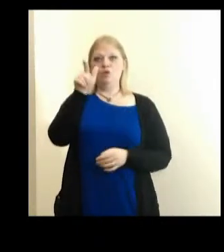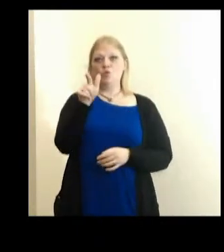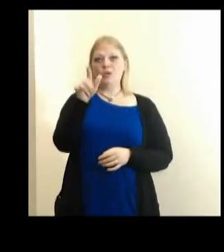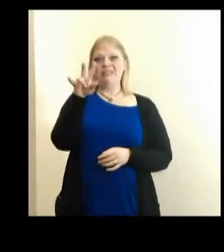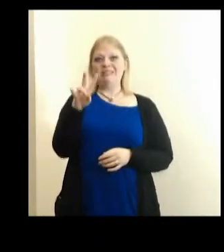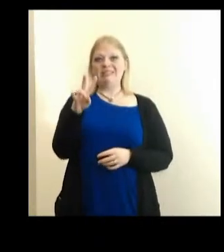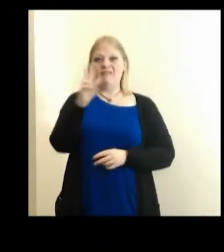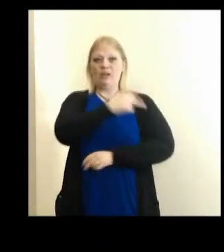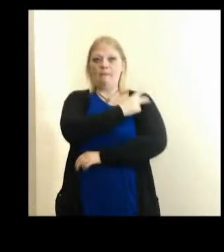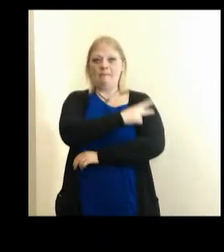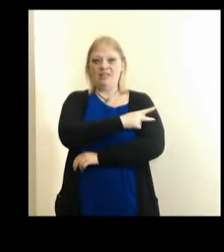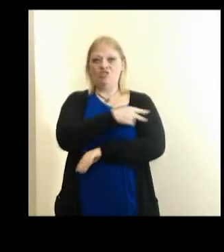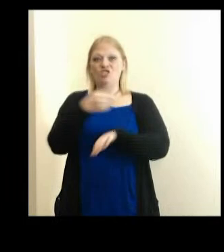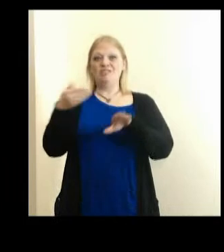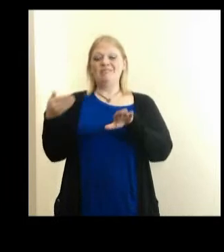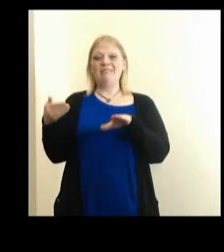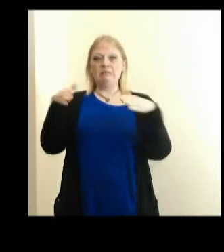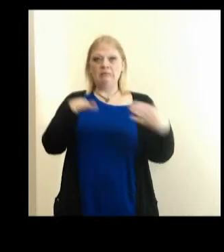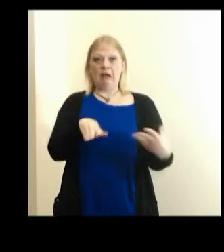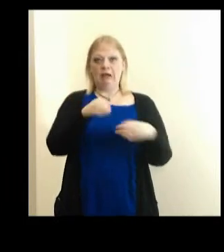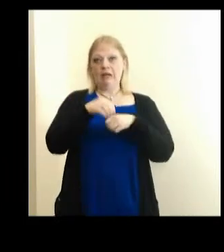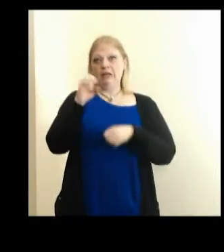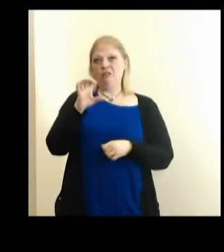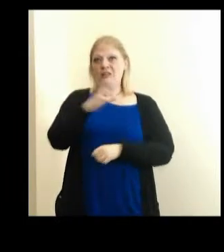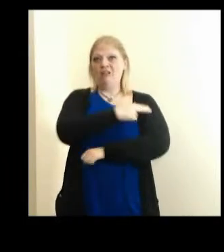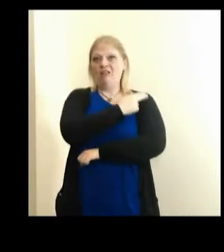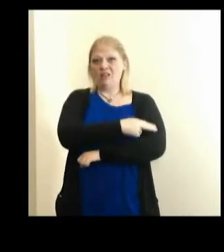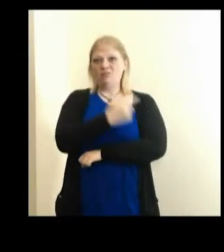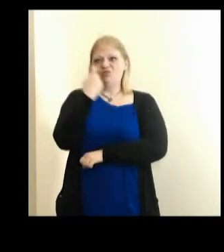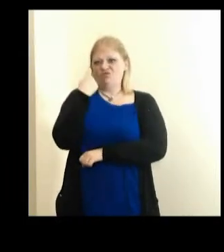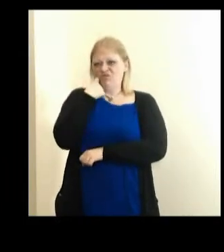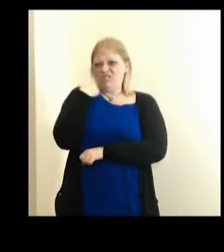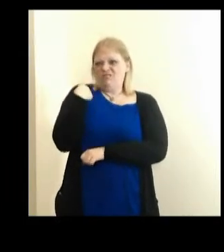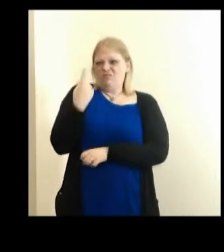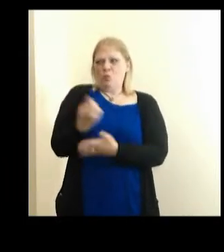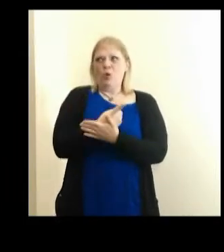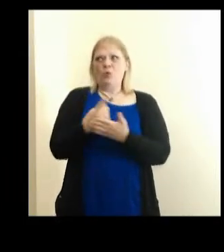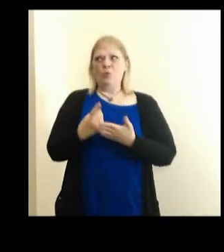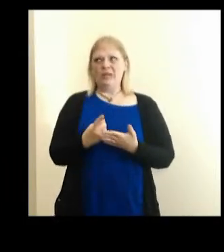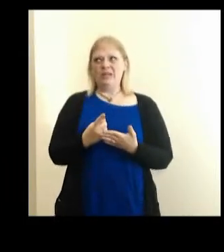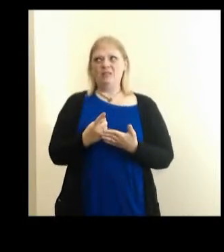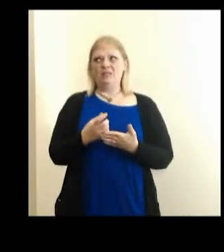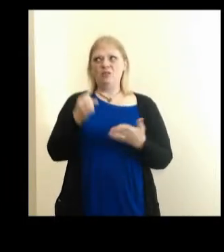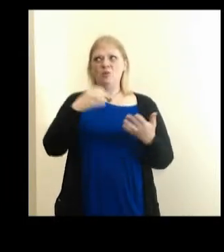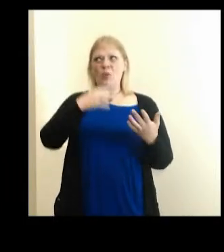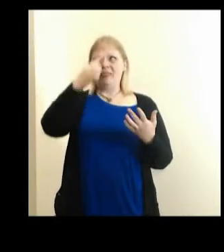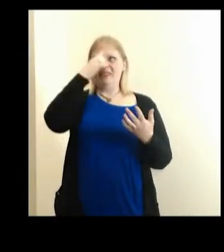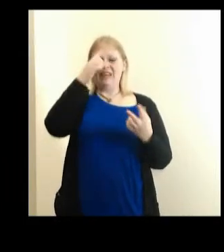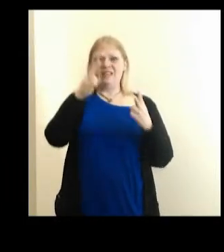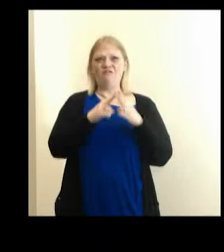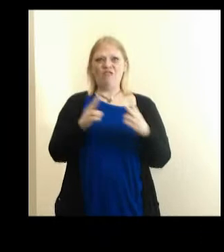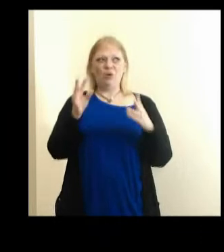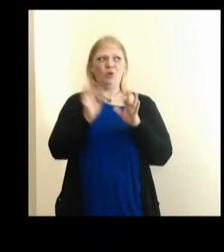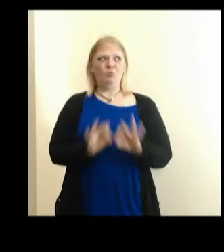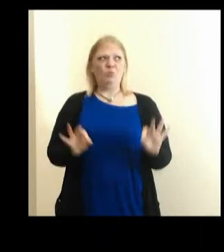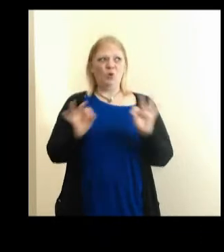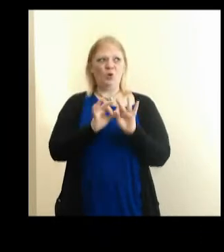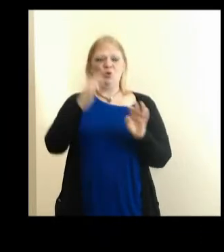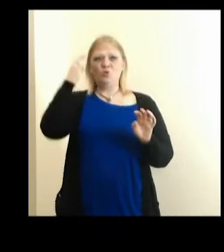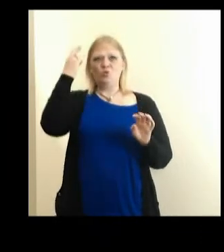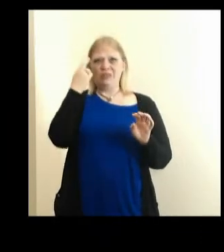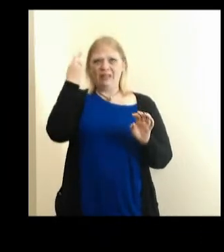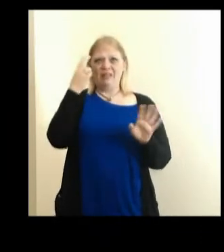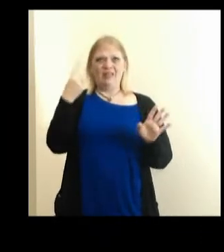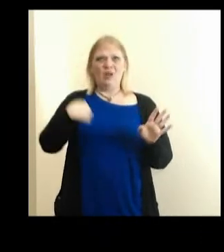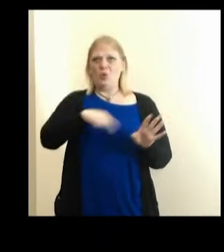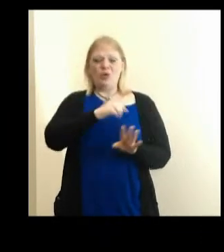27 patients died in Erie County hospitals during the past week. So I think it's very important that we realize that we are not